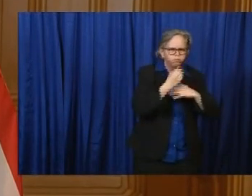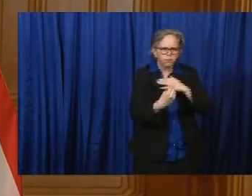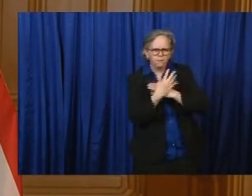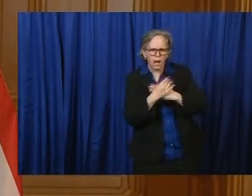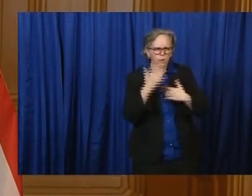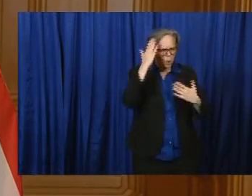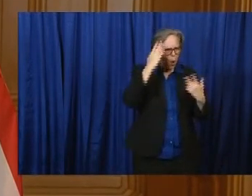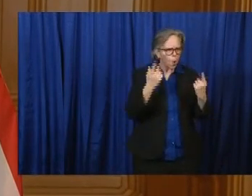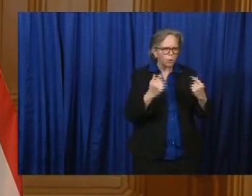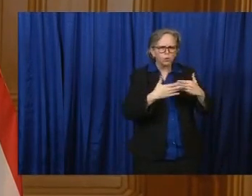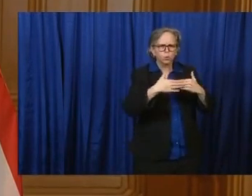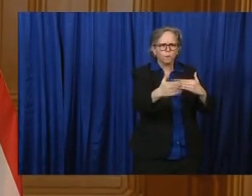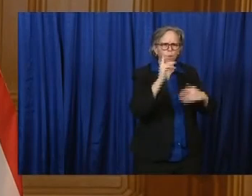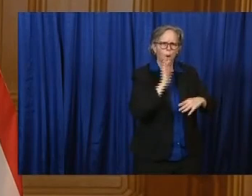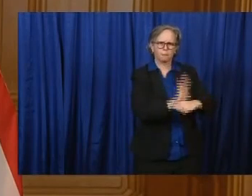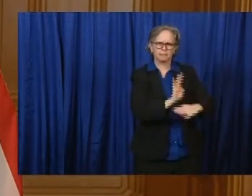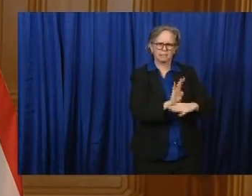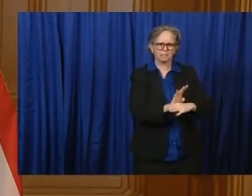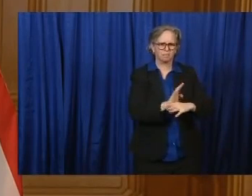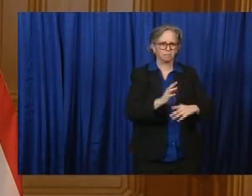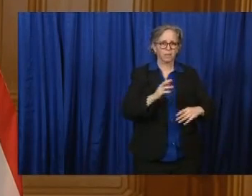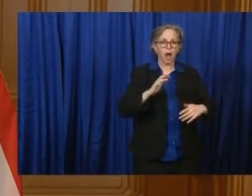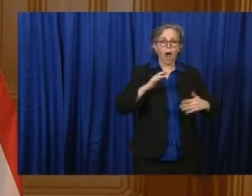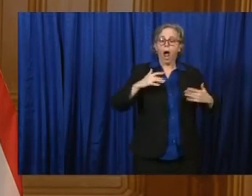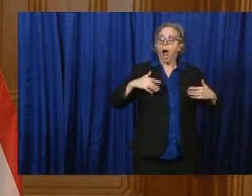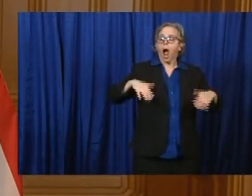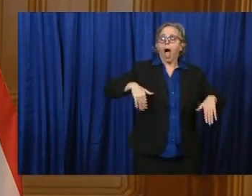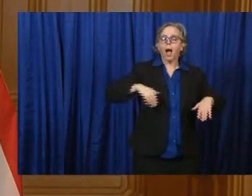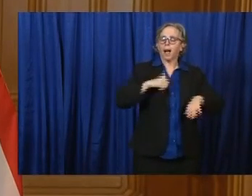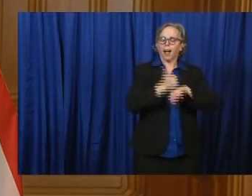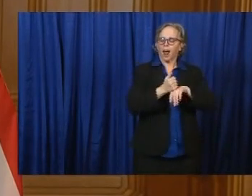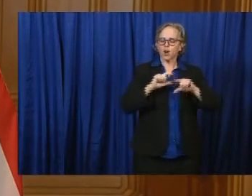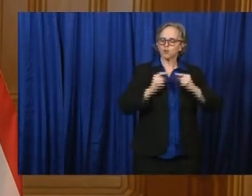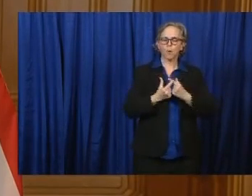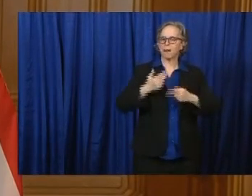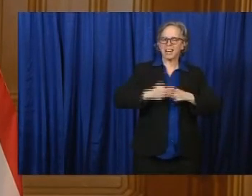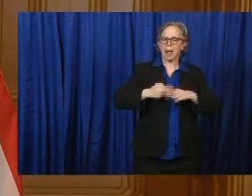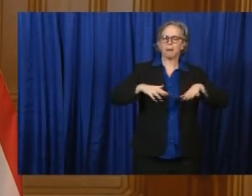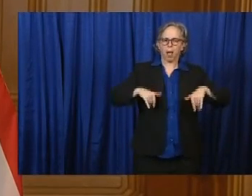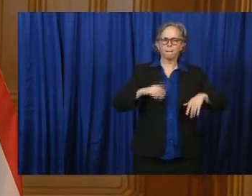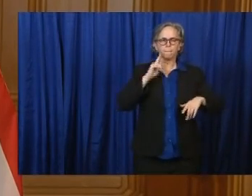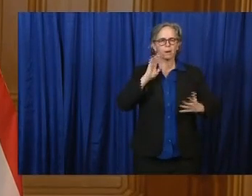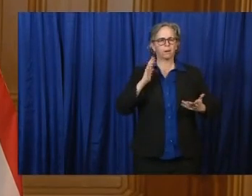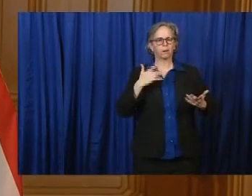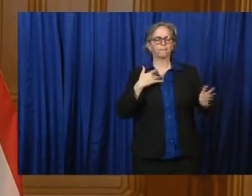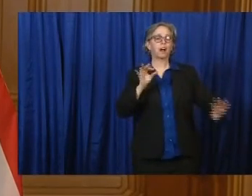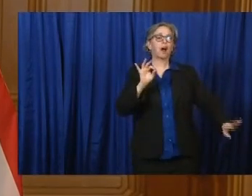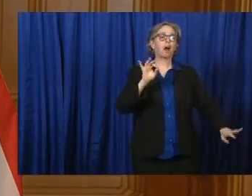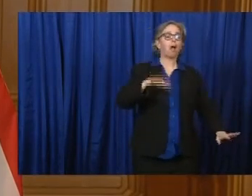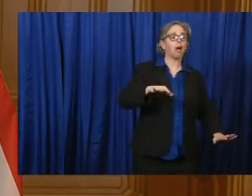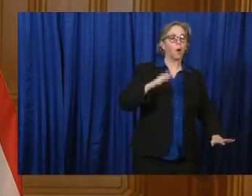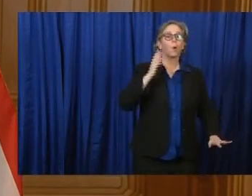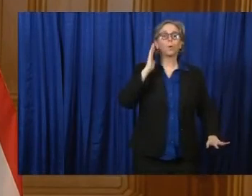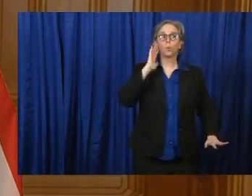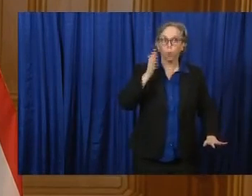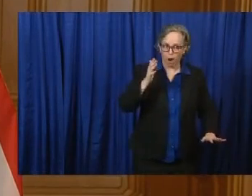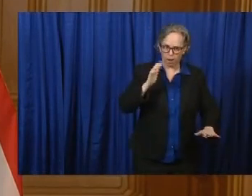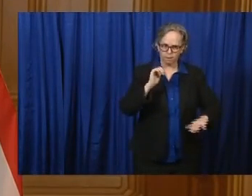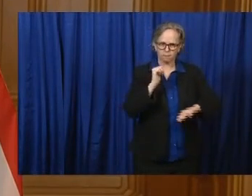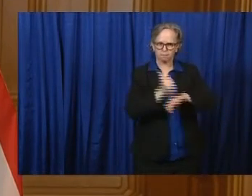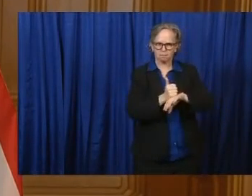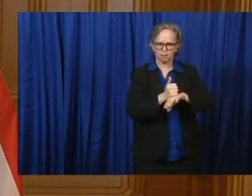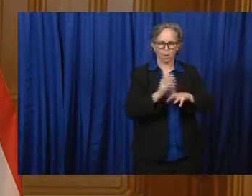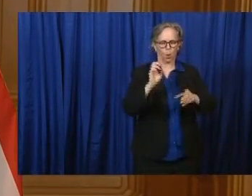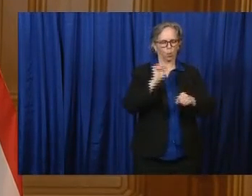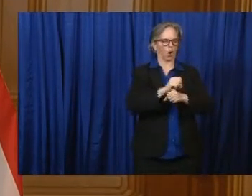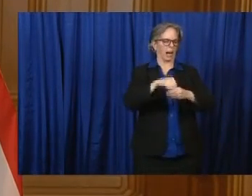will actually officially name that, and we'll come back and talk about that. But I want to give you a little preview. We will be doing that. It's a work in progress.